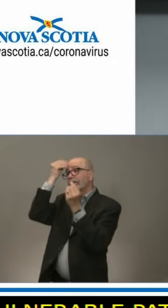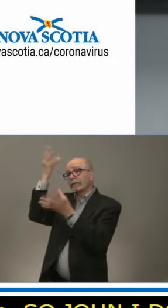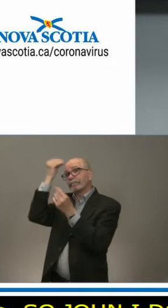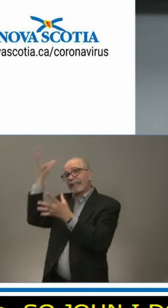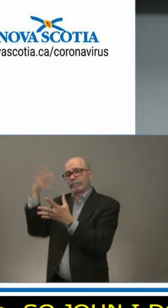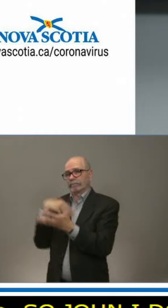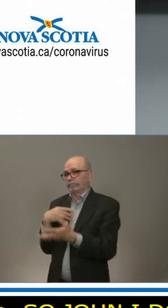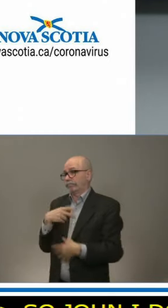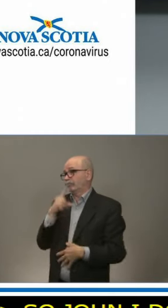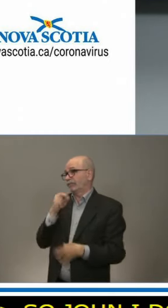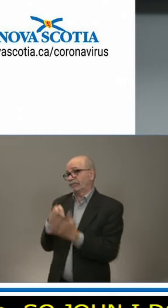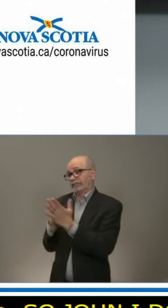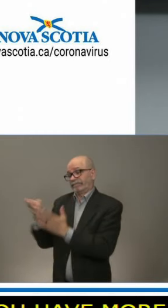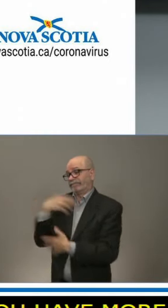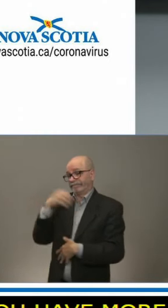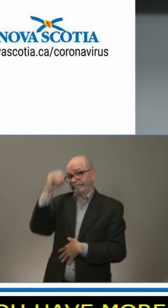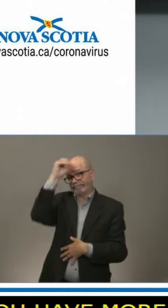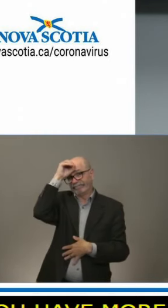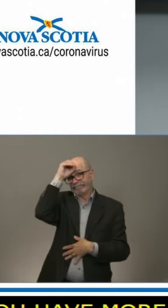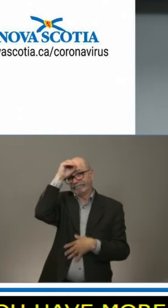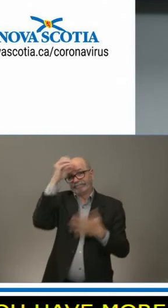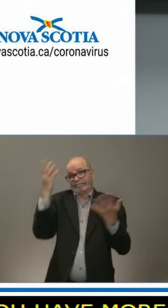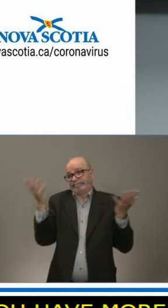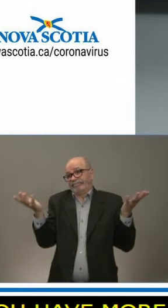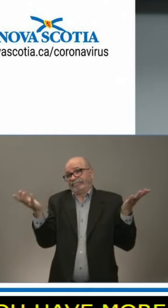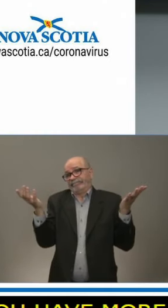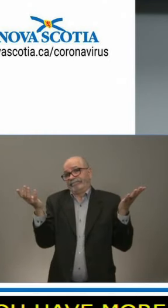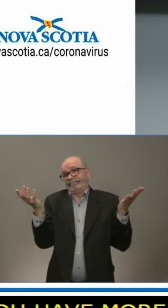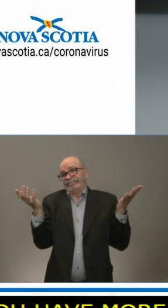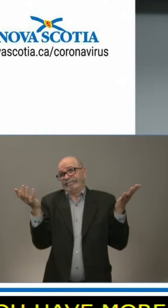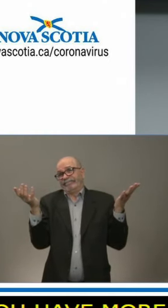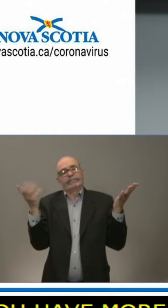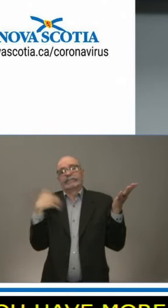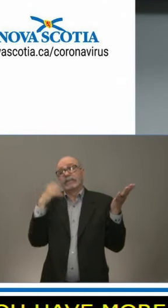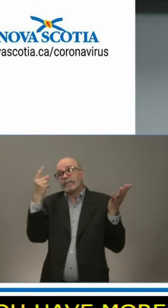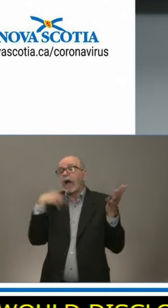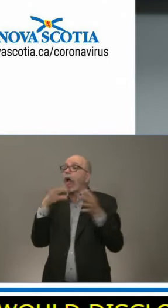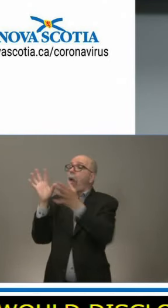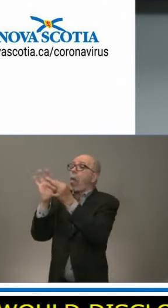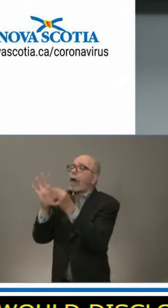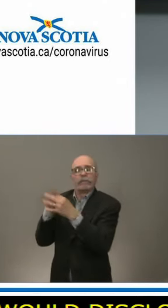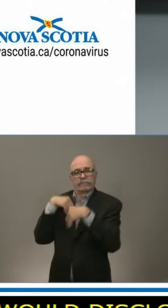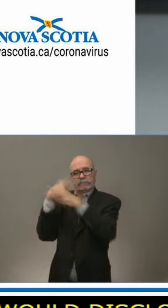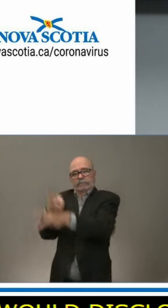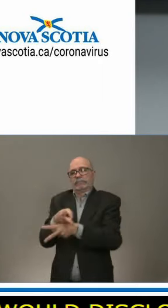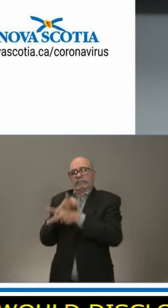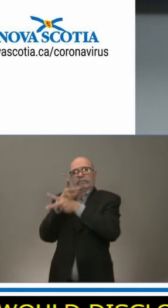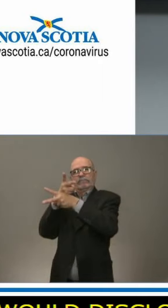We're always very concerned about disclosing some information that may